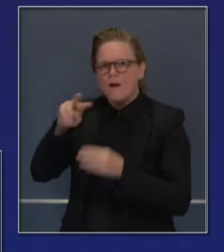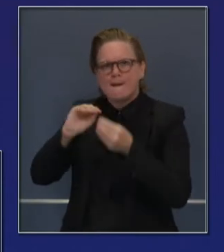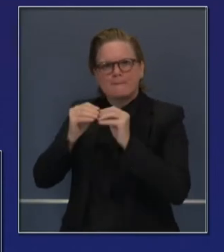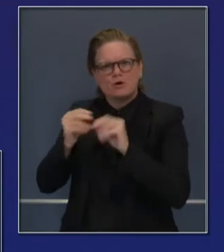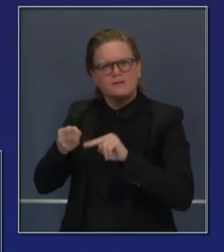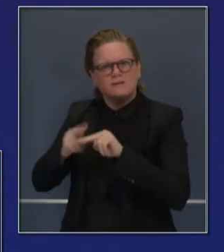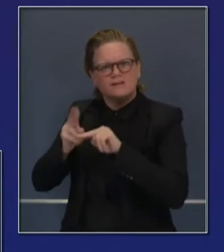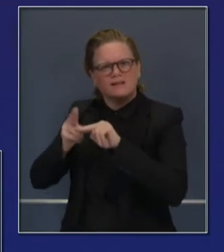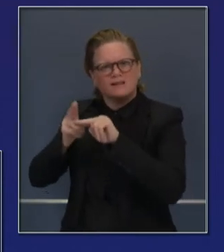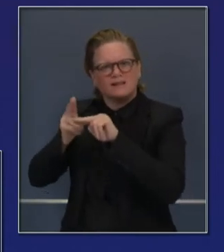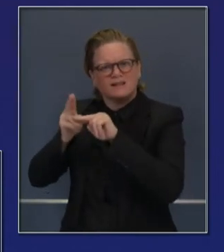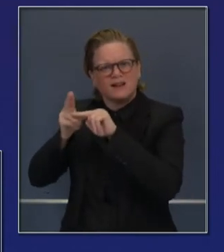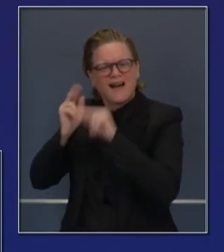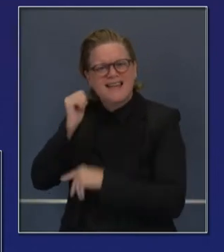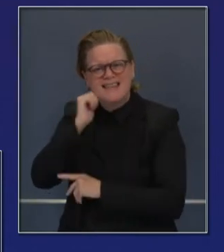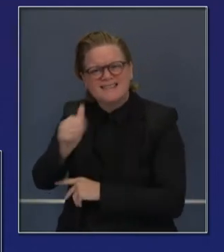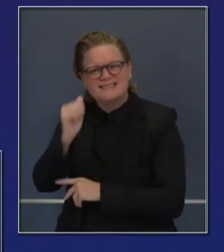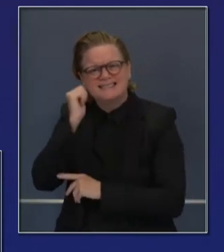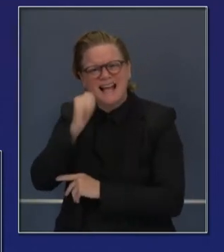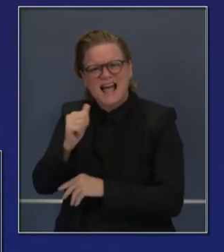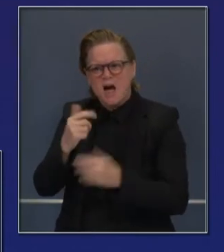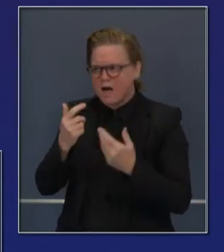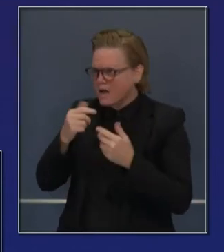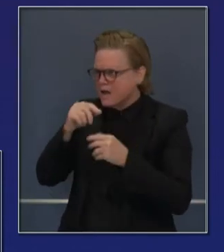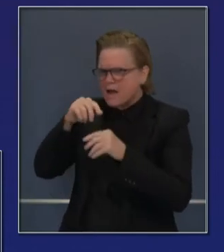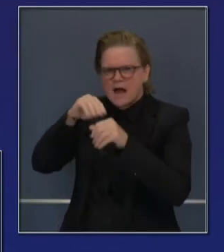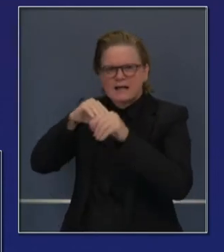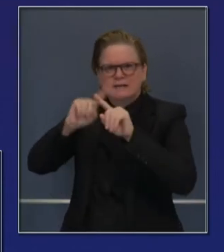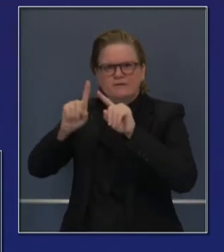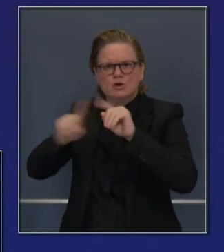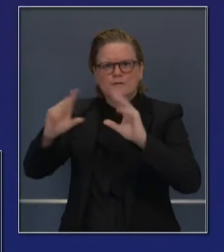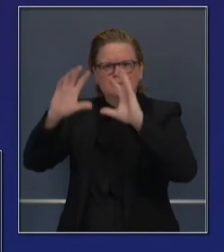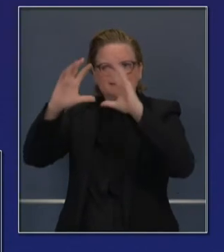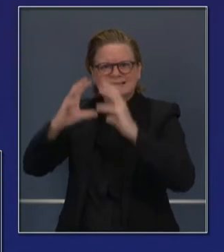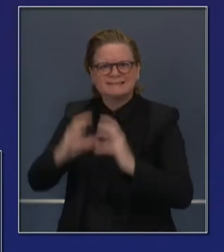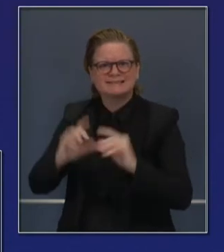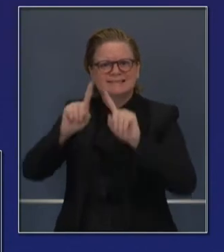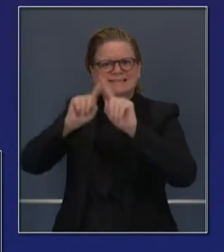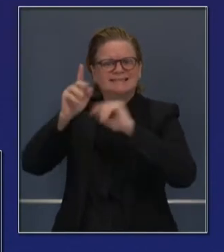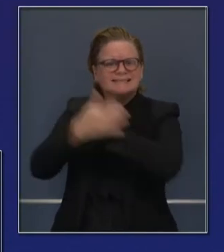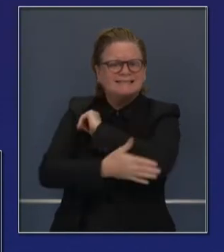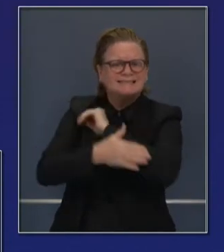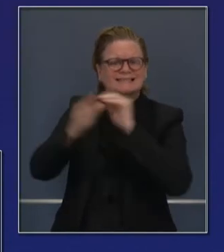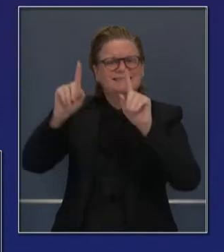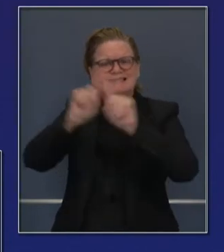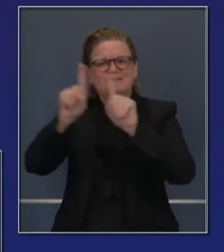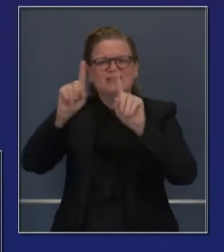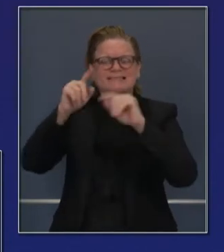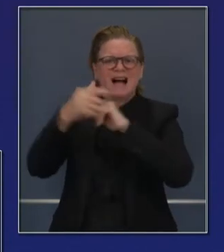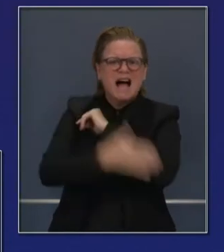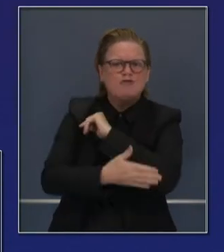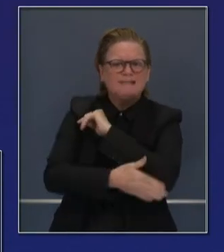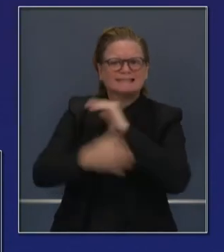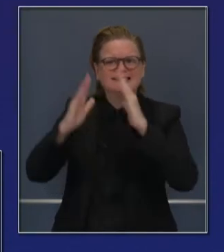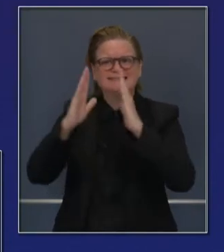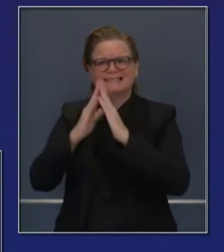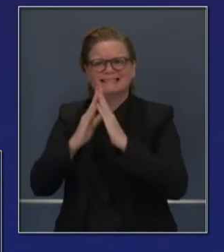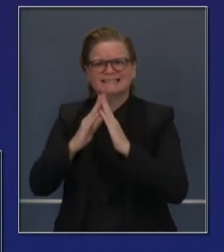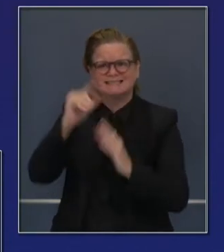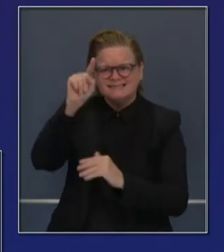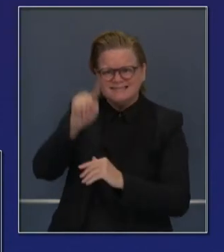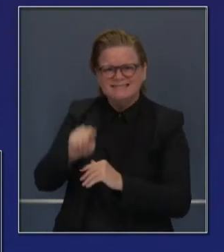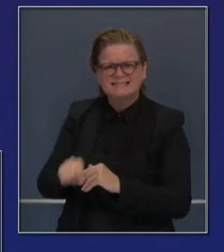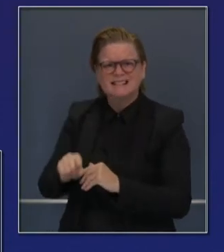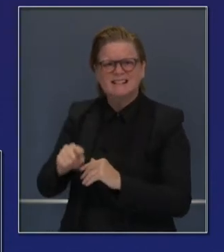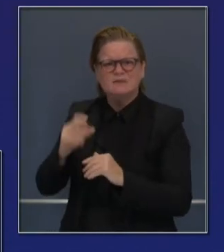ICU capacity in those regions. It will require, and we are assessing this in real time over the next day or two,